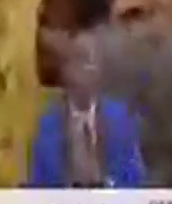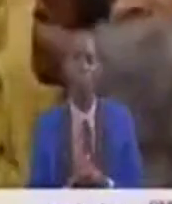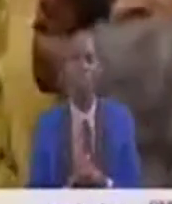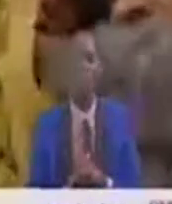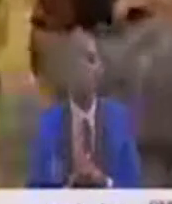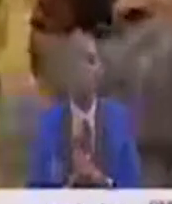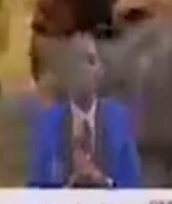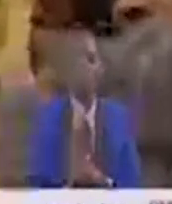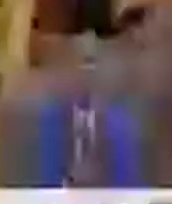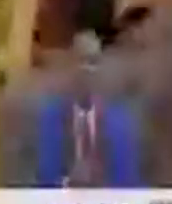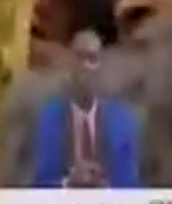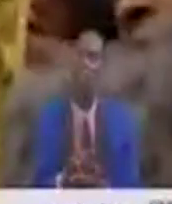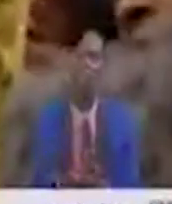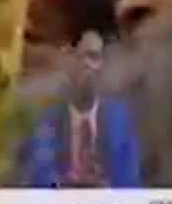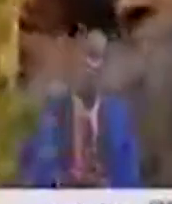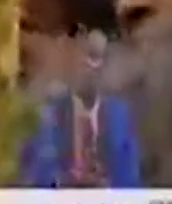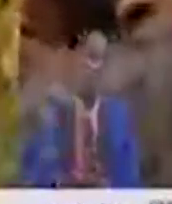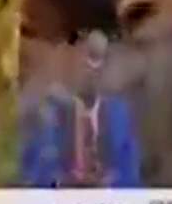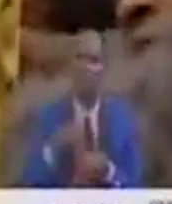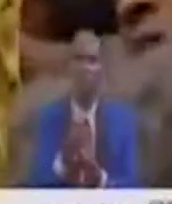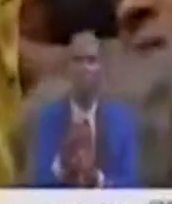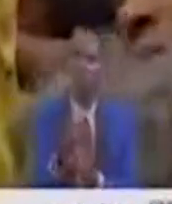that he'll make you strong.